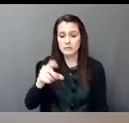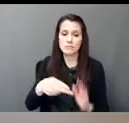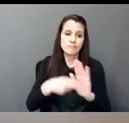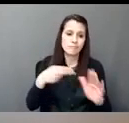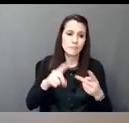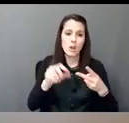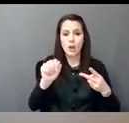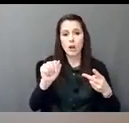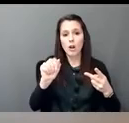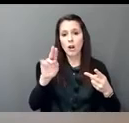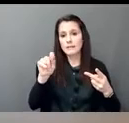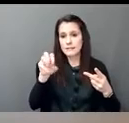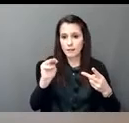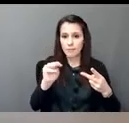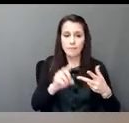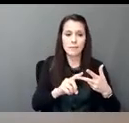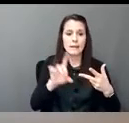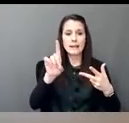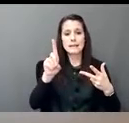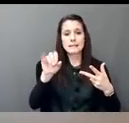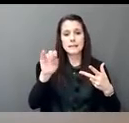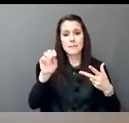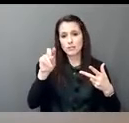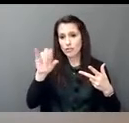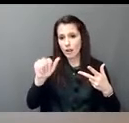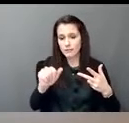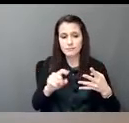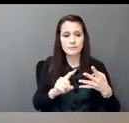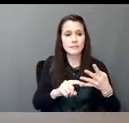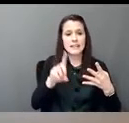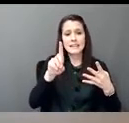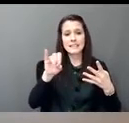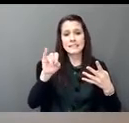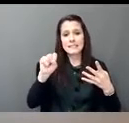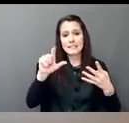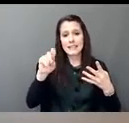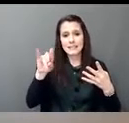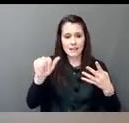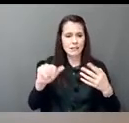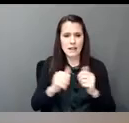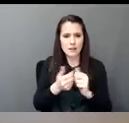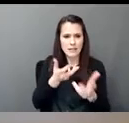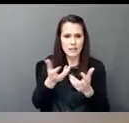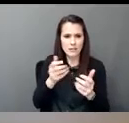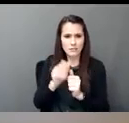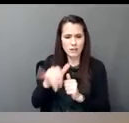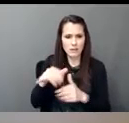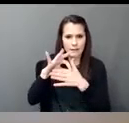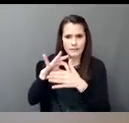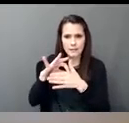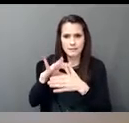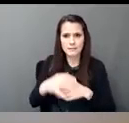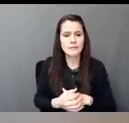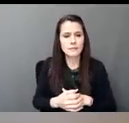dementia, dyslexia interact with electronic information that you're providing to them? So the